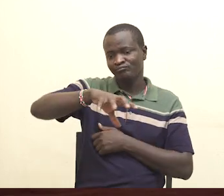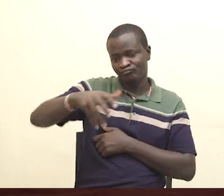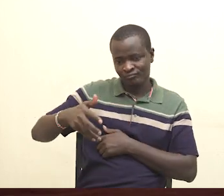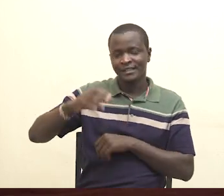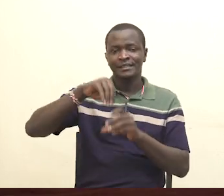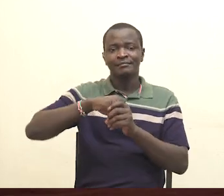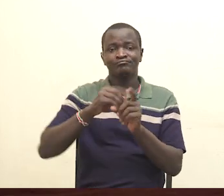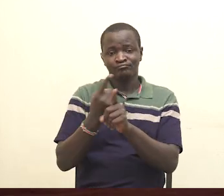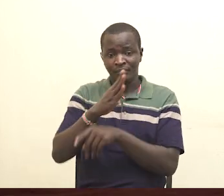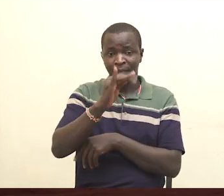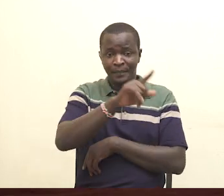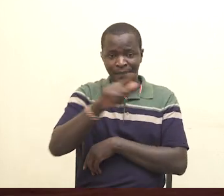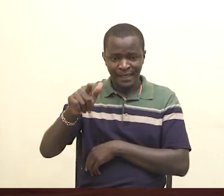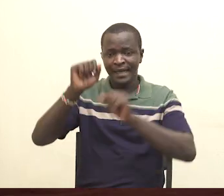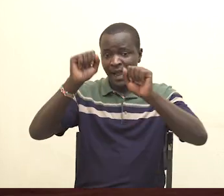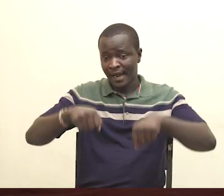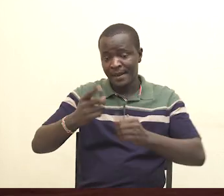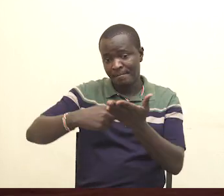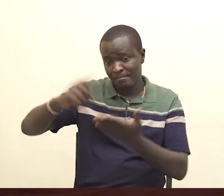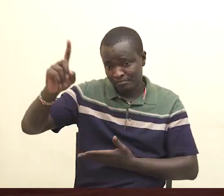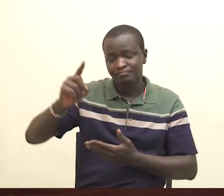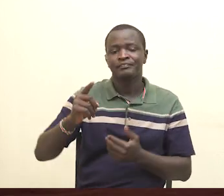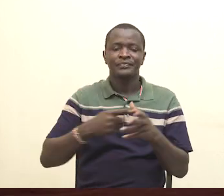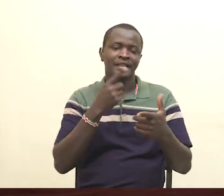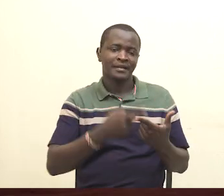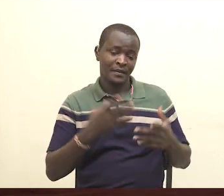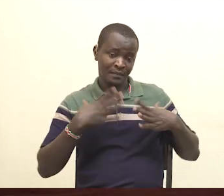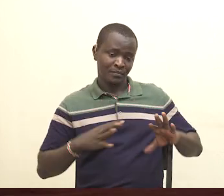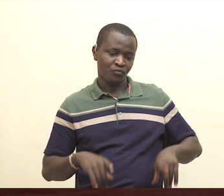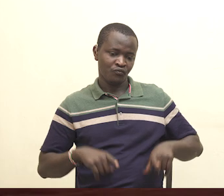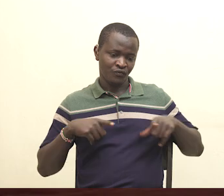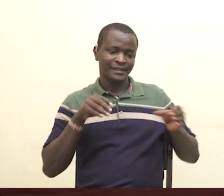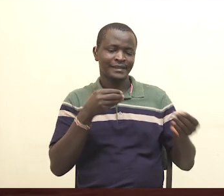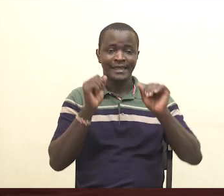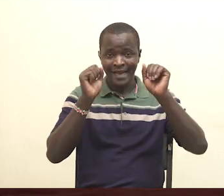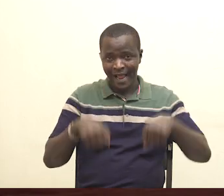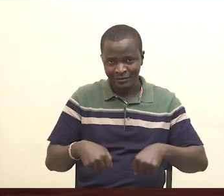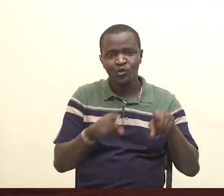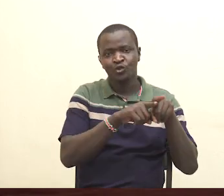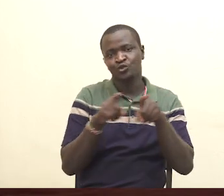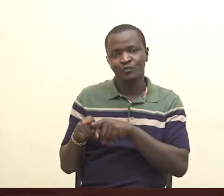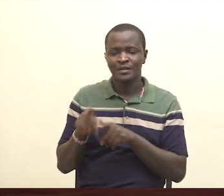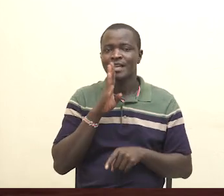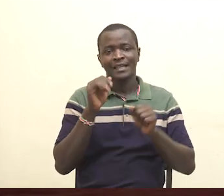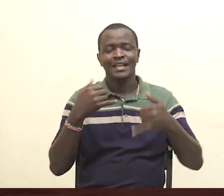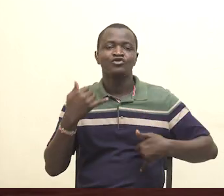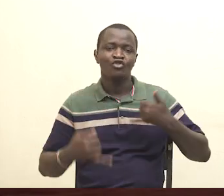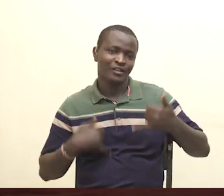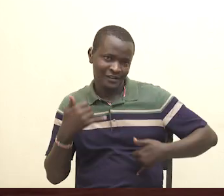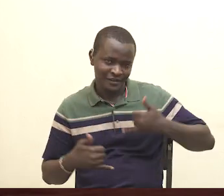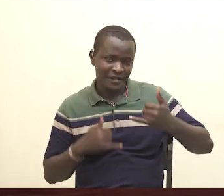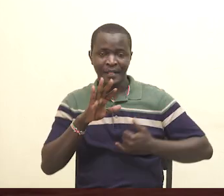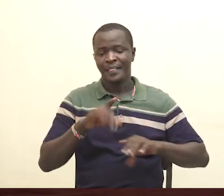this bill enacted, then people living with disabilities will also be able to enjoy